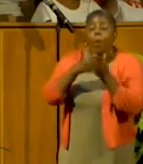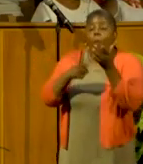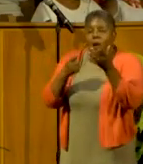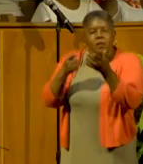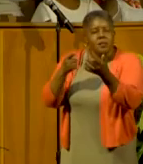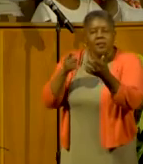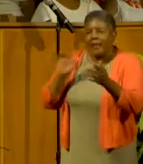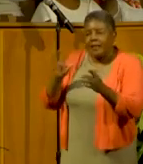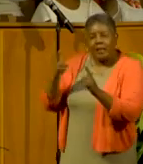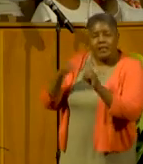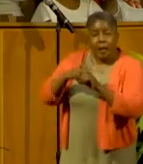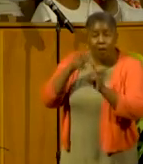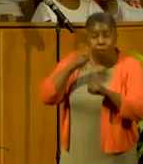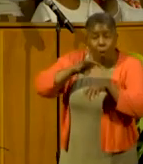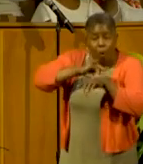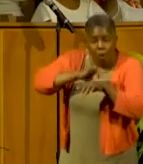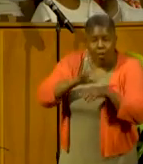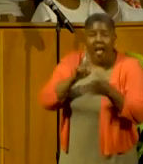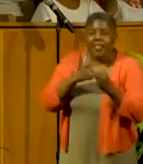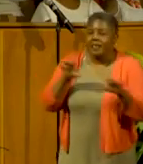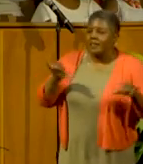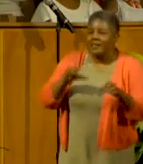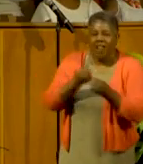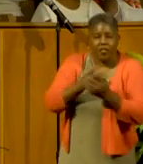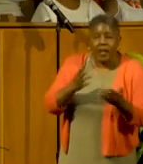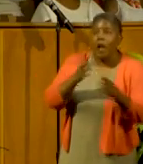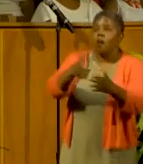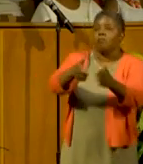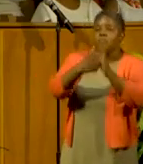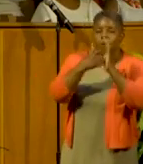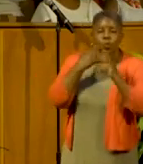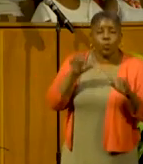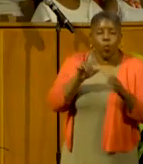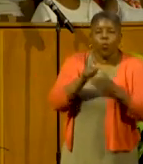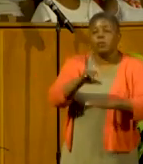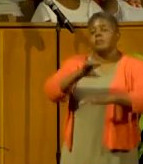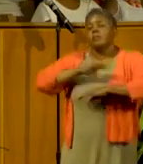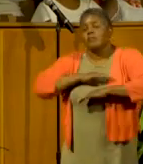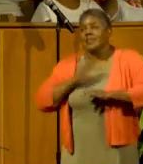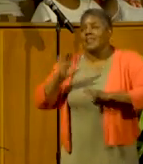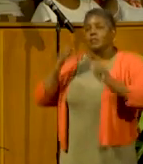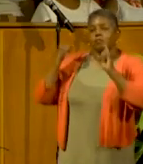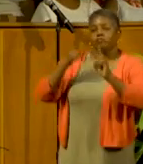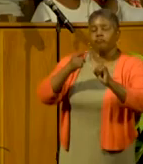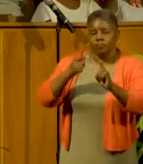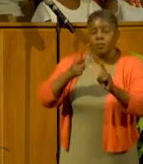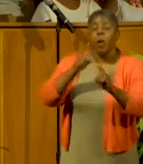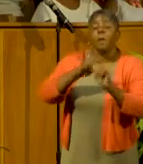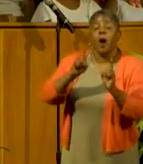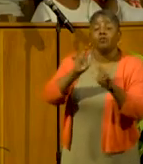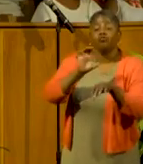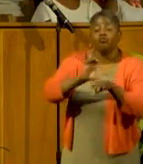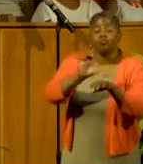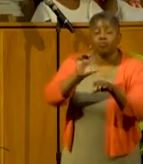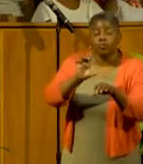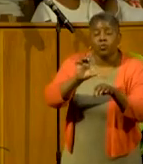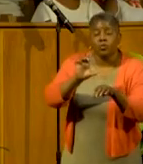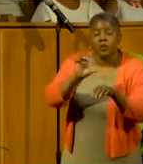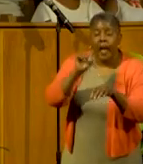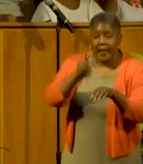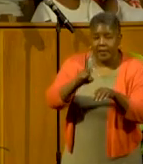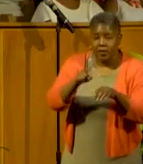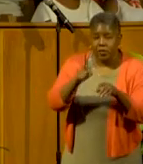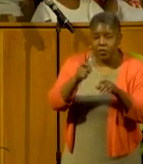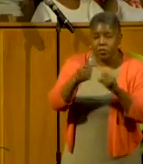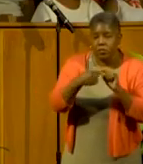his assignment was on earth and did everything that it was necessary to do to fulfill his destiny. But church, I want to